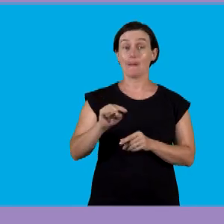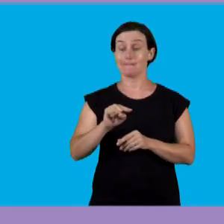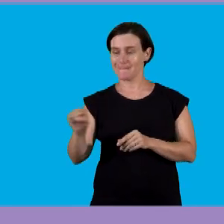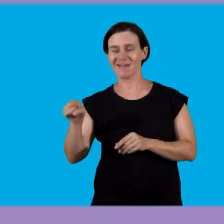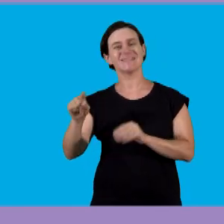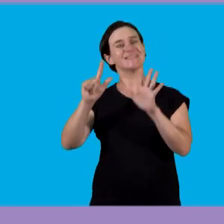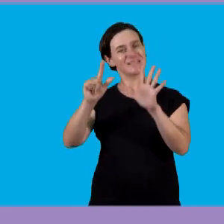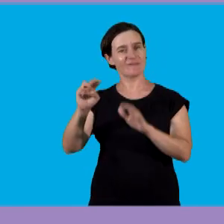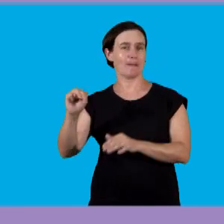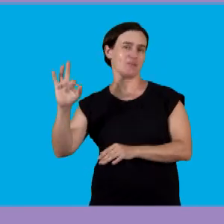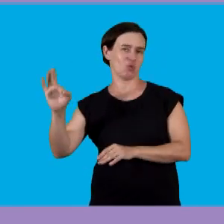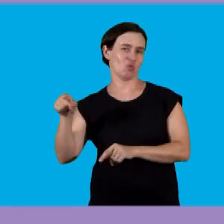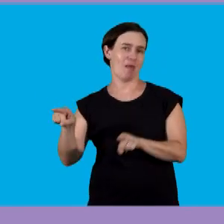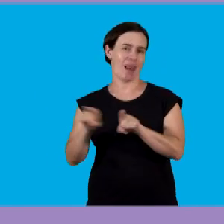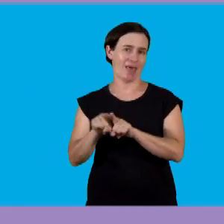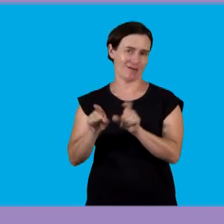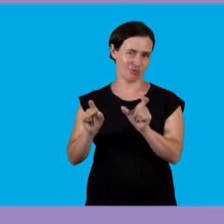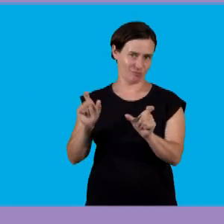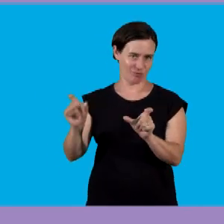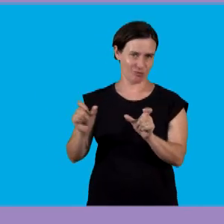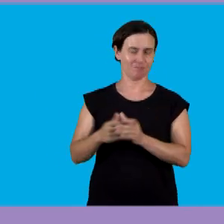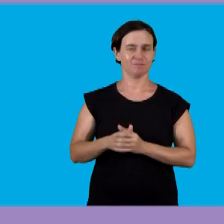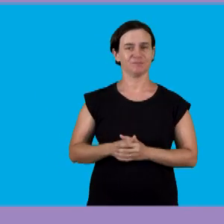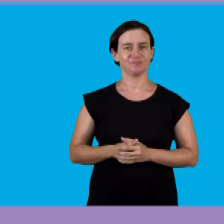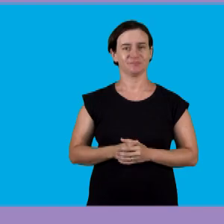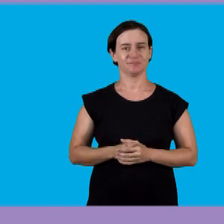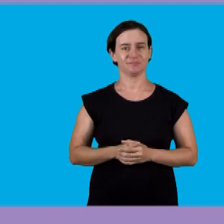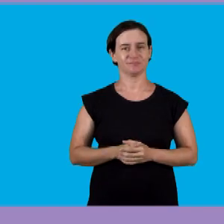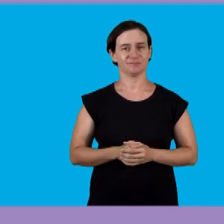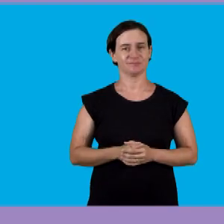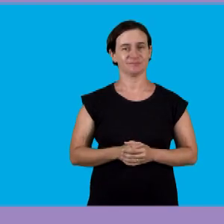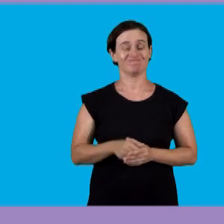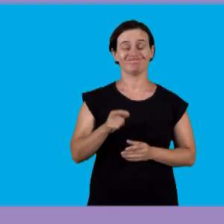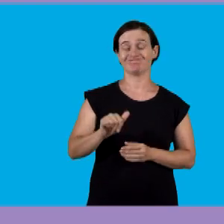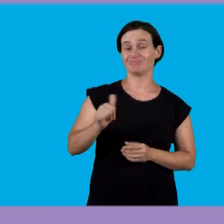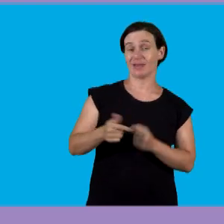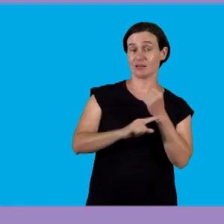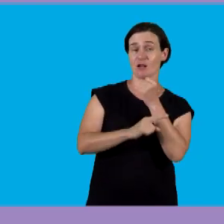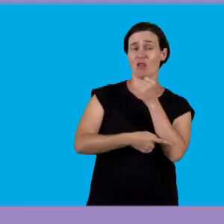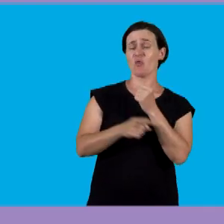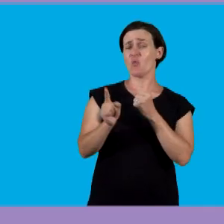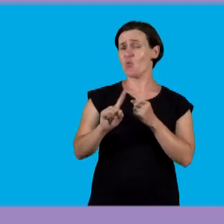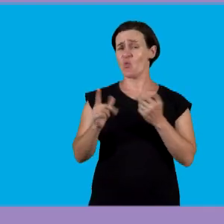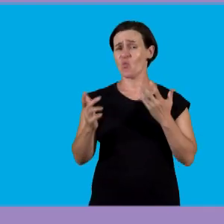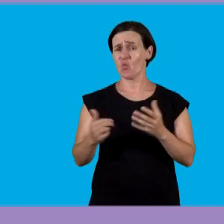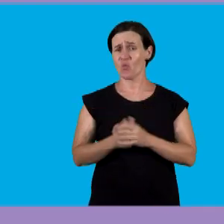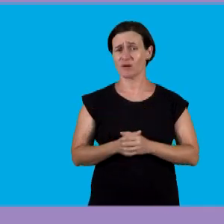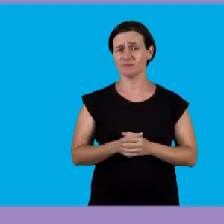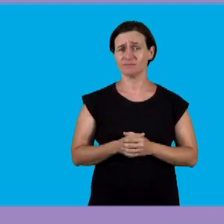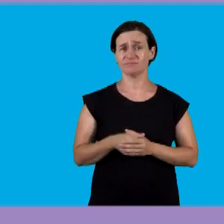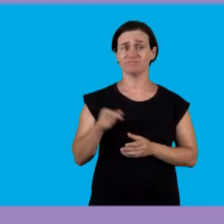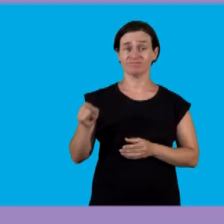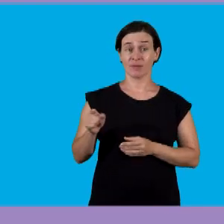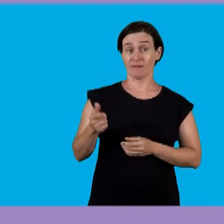a 7m cubed that is being subtracted. Then lastly, we have